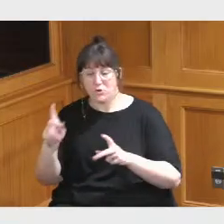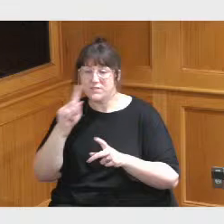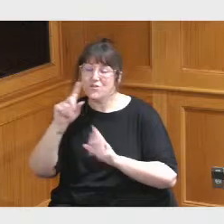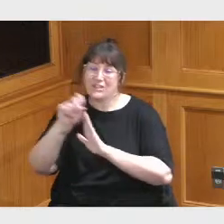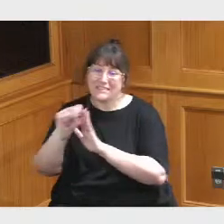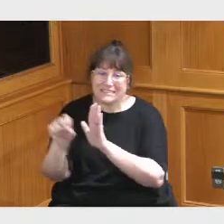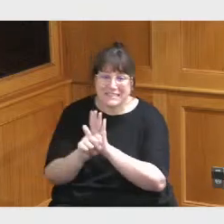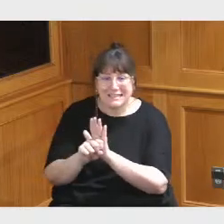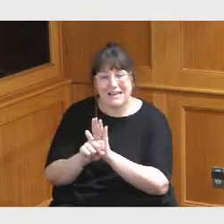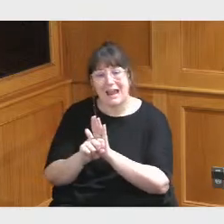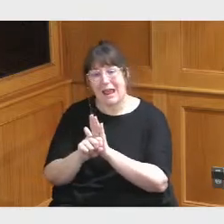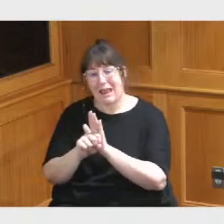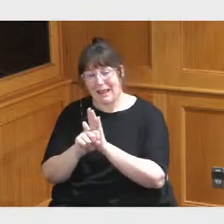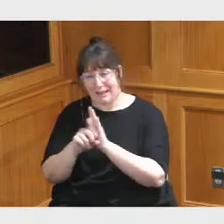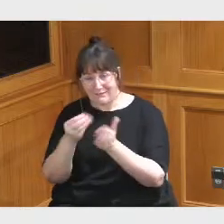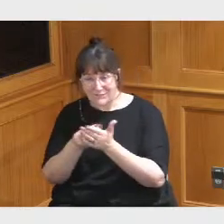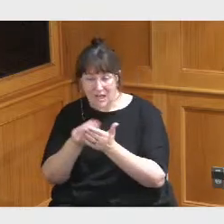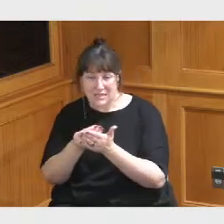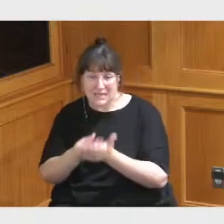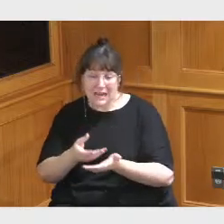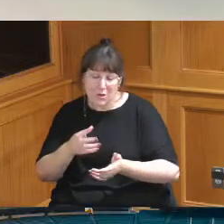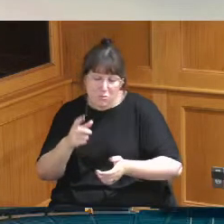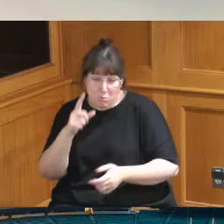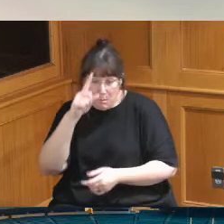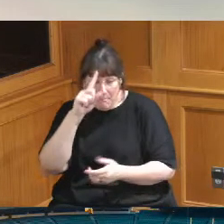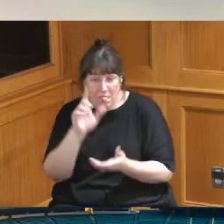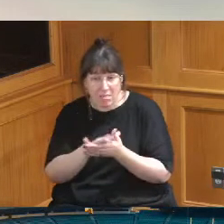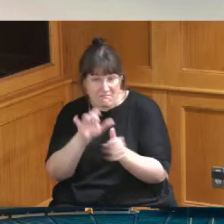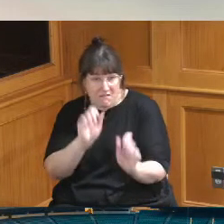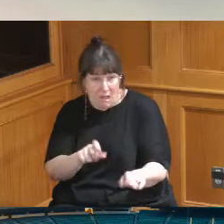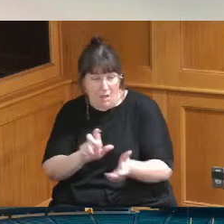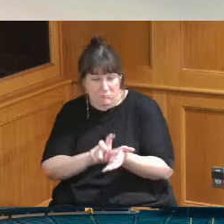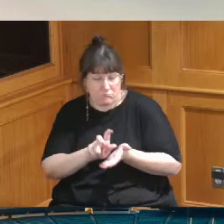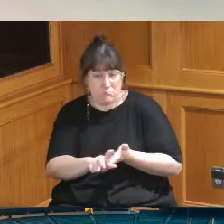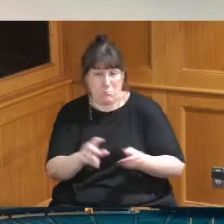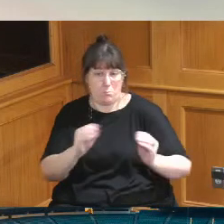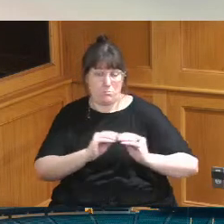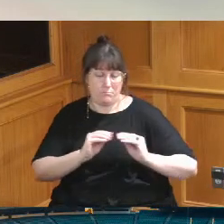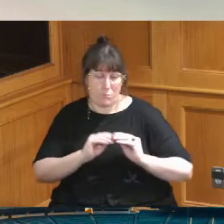which we still believe is very possible.